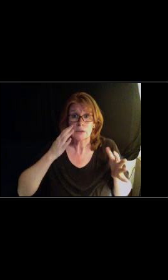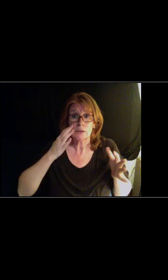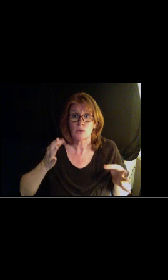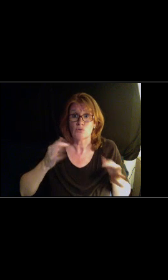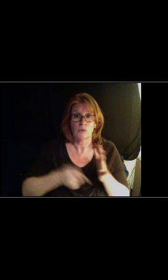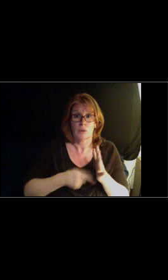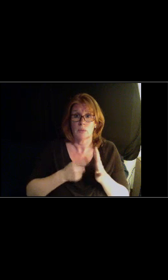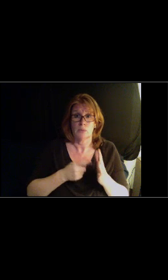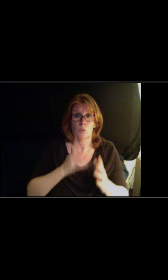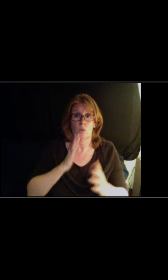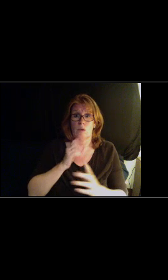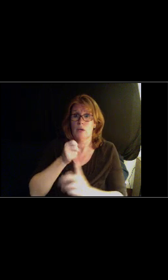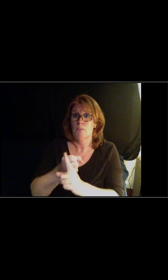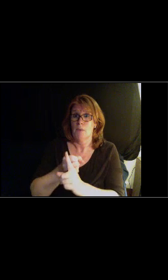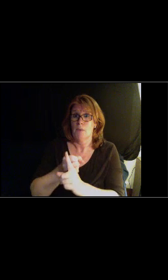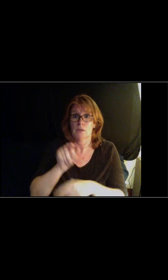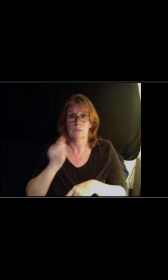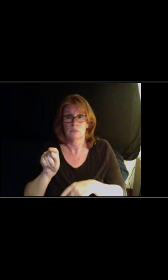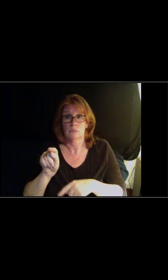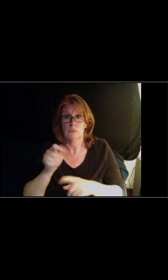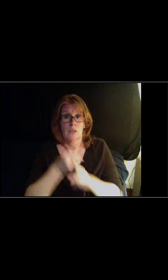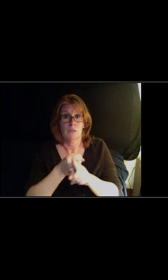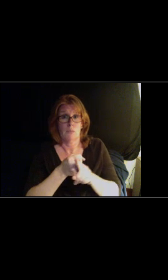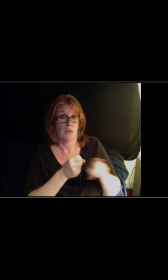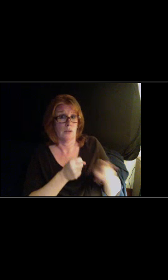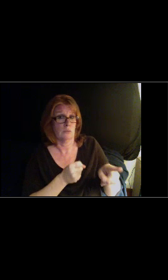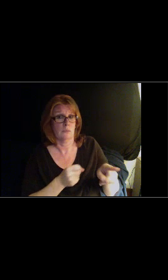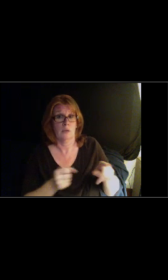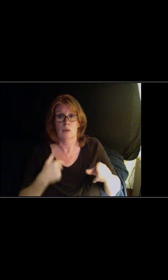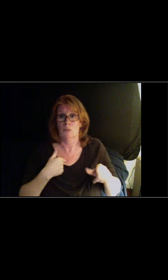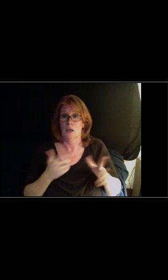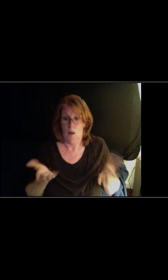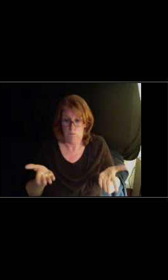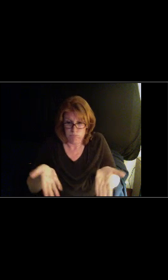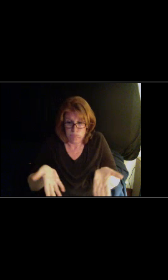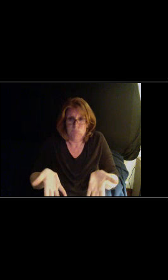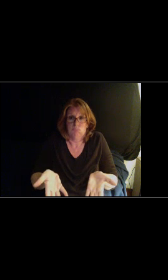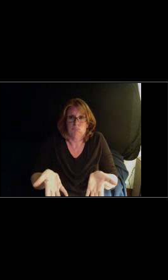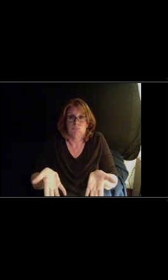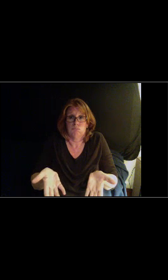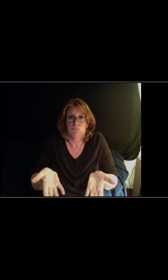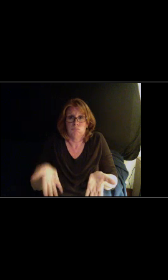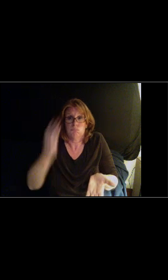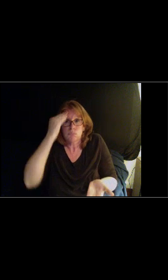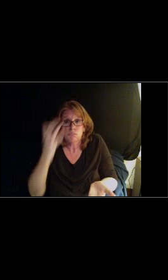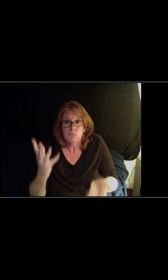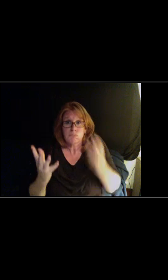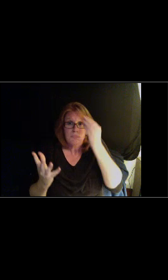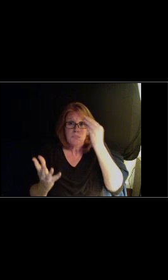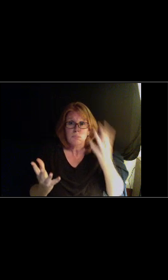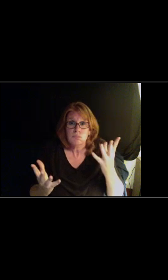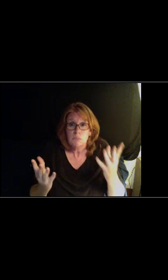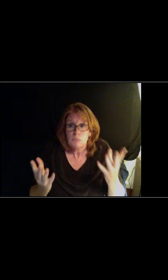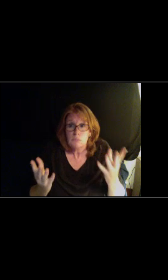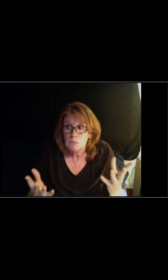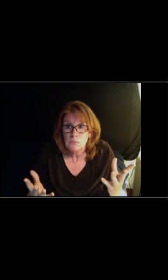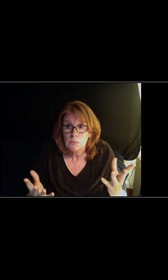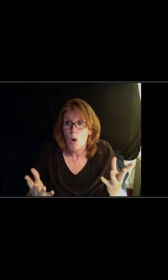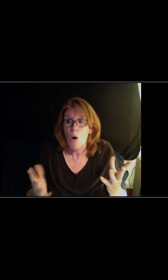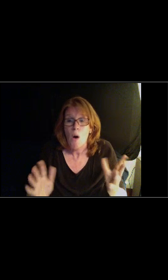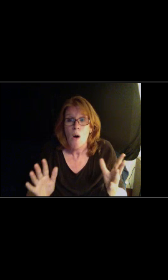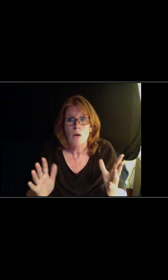Transparency may be one. My decisions will be impacted based on those values within that